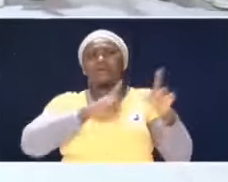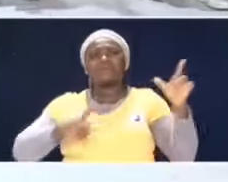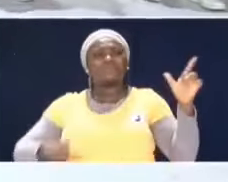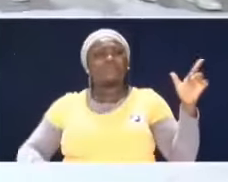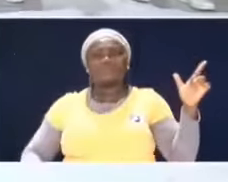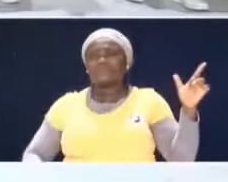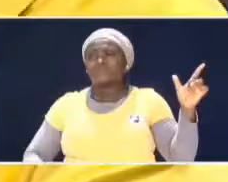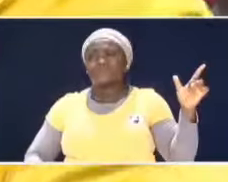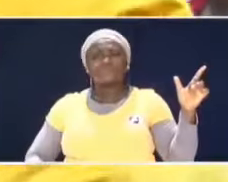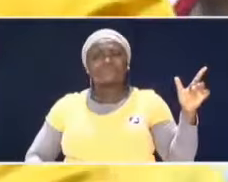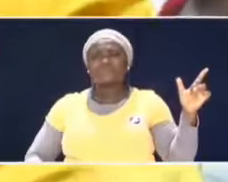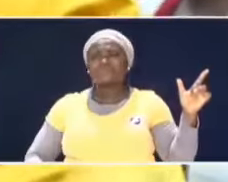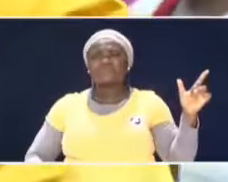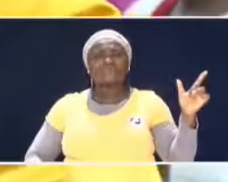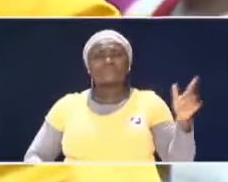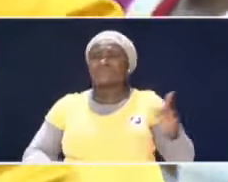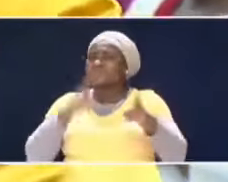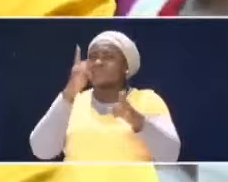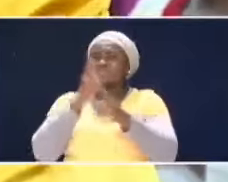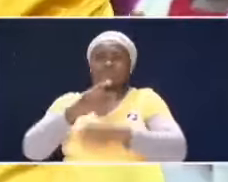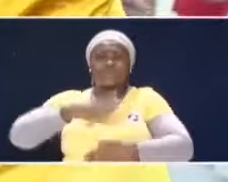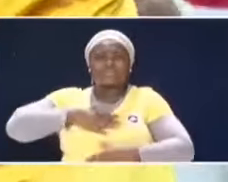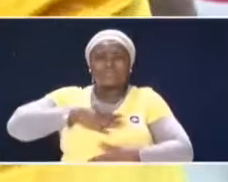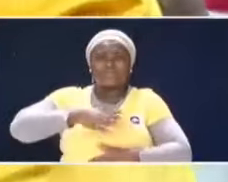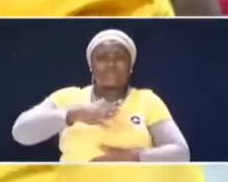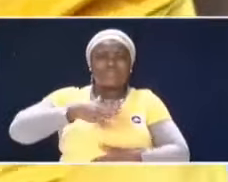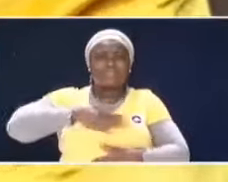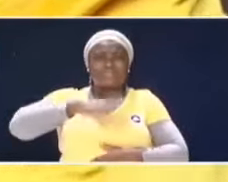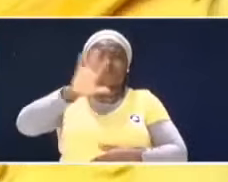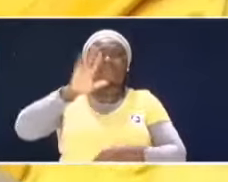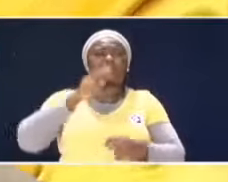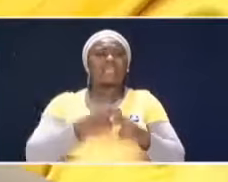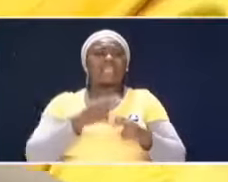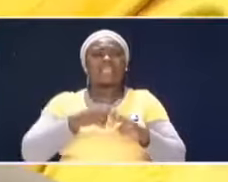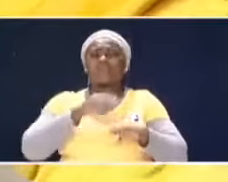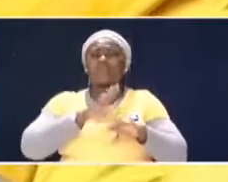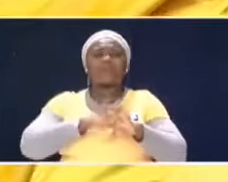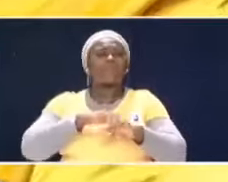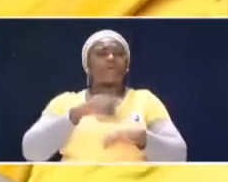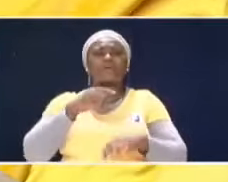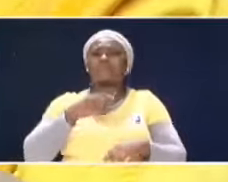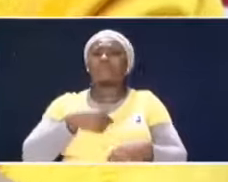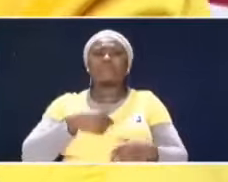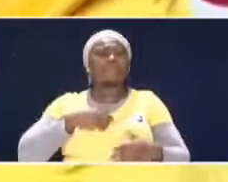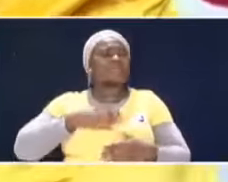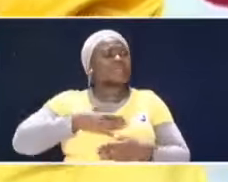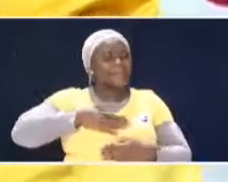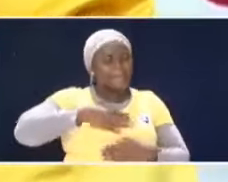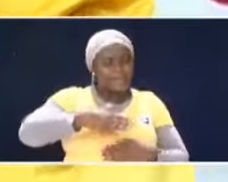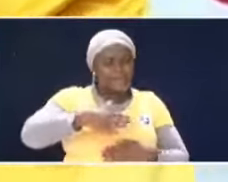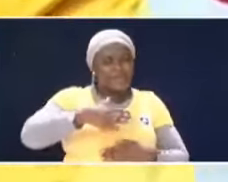Lord. Say, just breathe your name. Just breathe your name upon me.